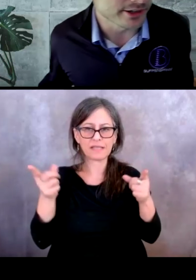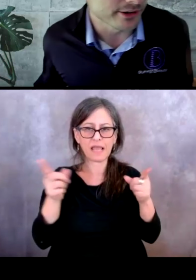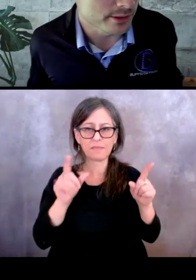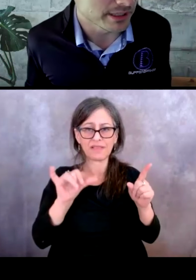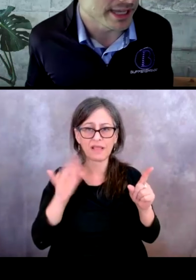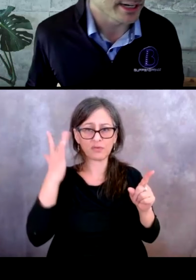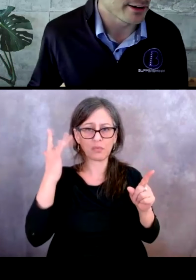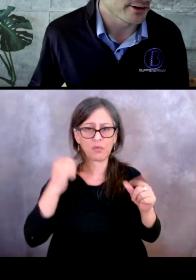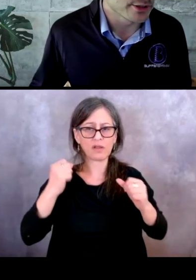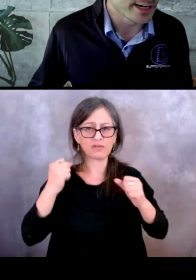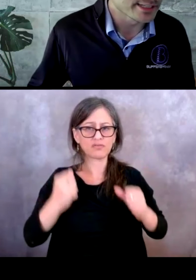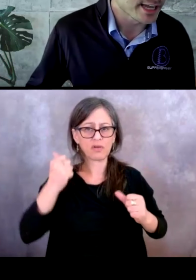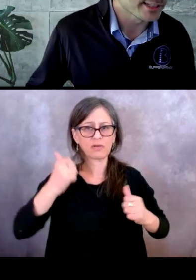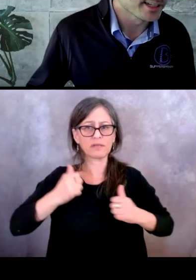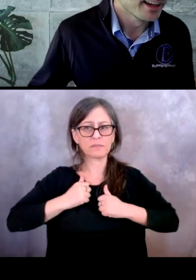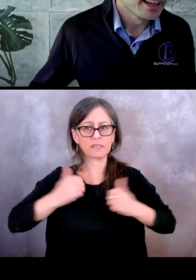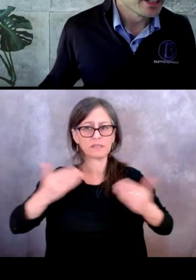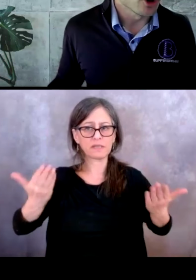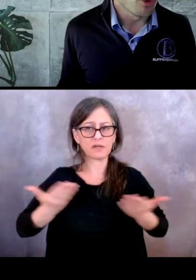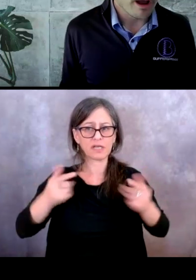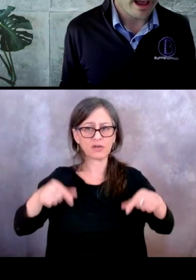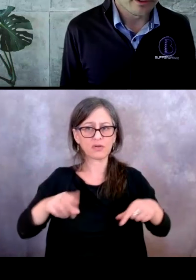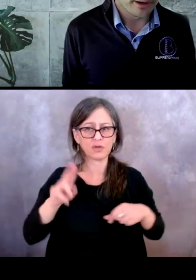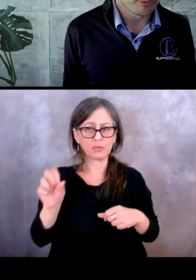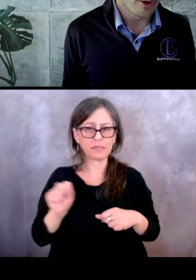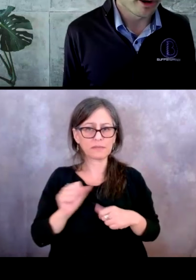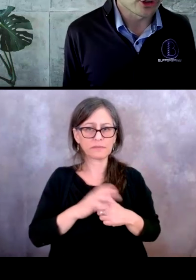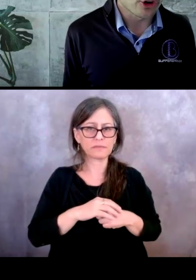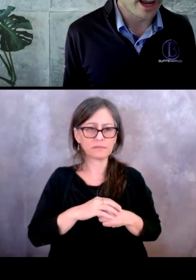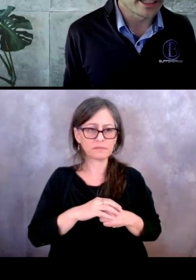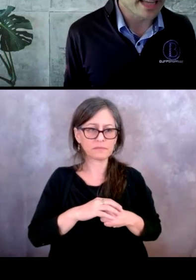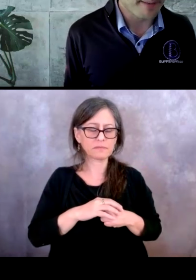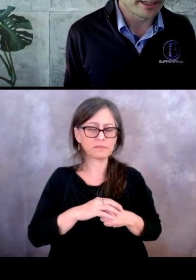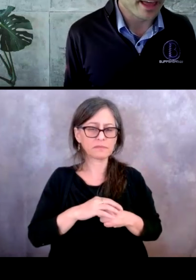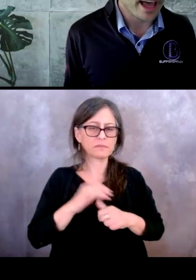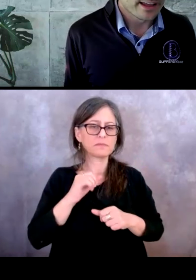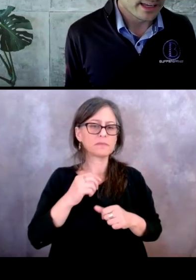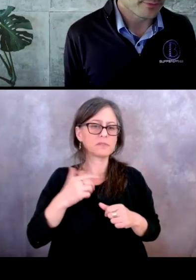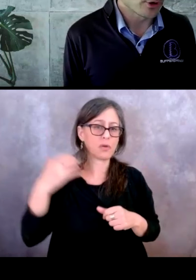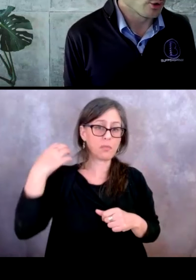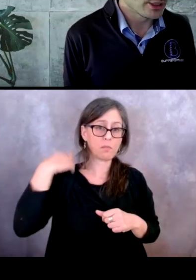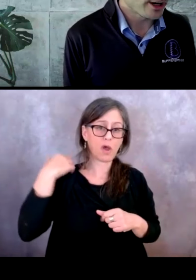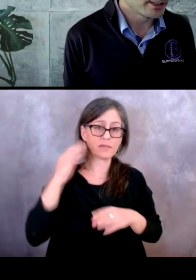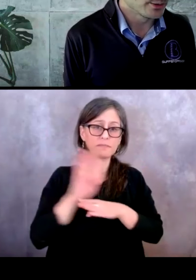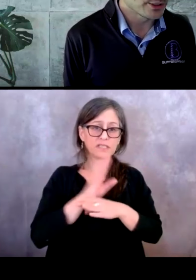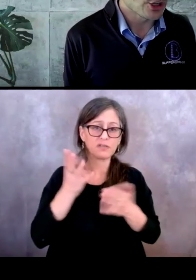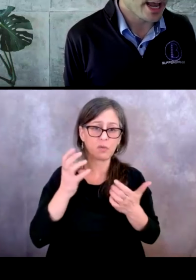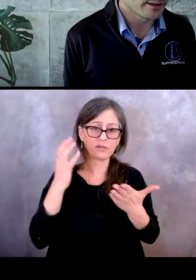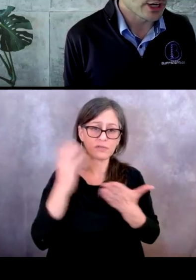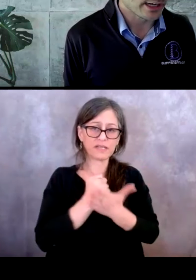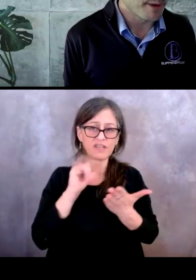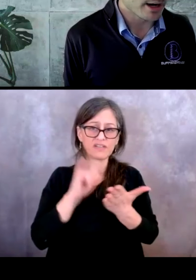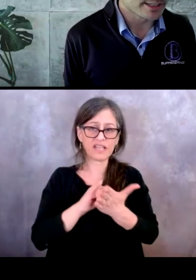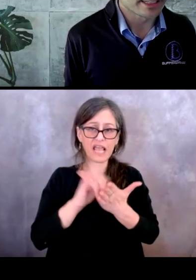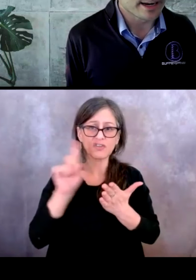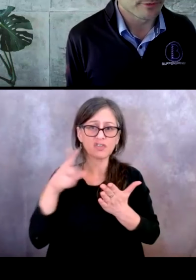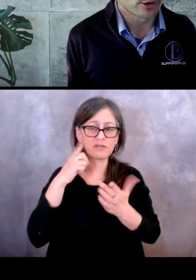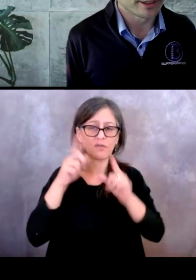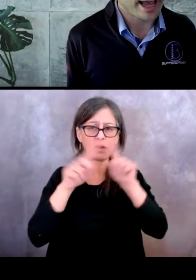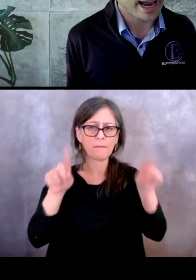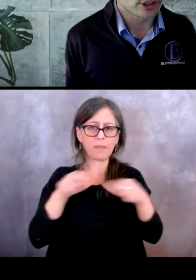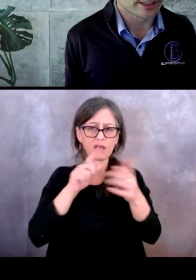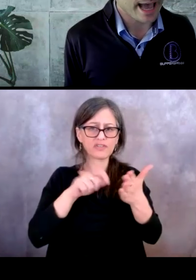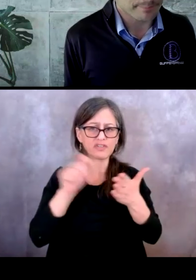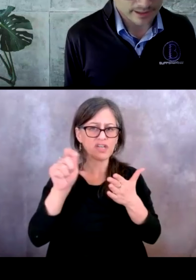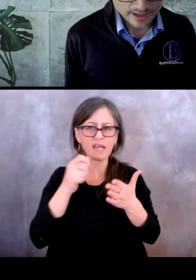strongest military on the planet here in the United States. So employers are trying to tap into that. If you're only trying to do it to check a box, it's never